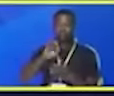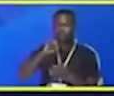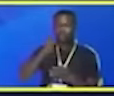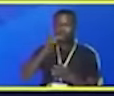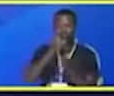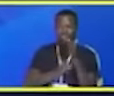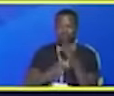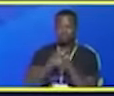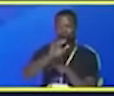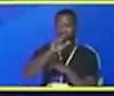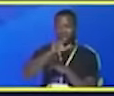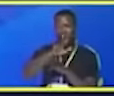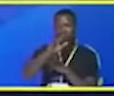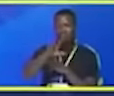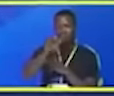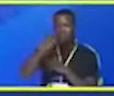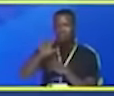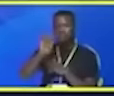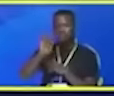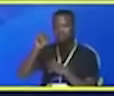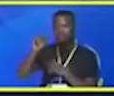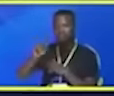33, 18 and 19.